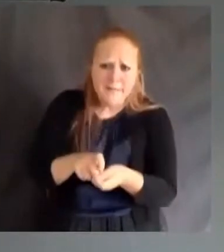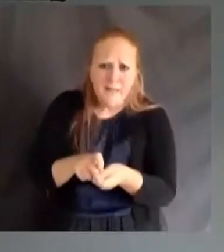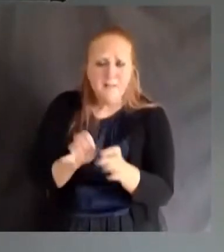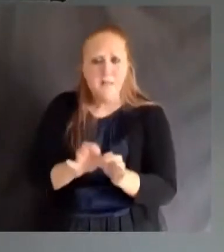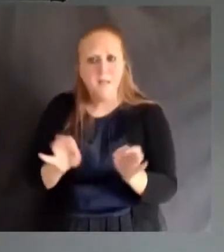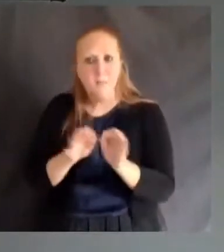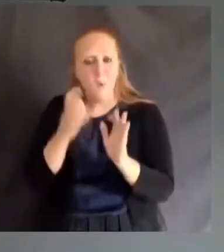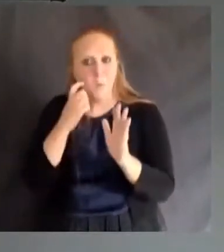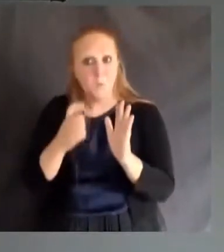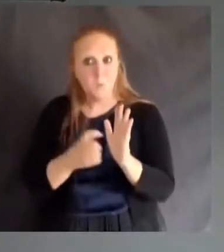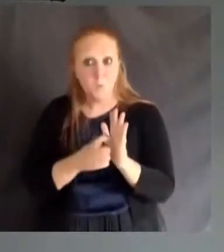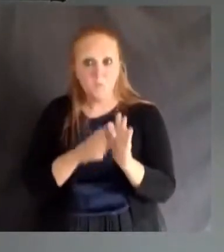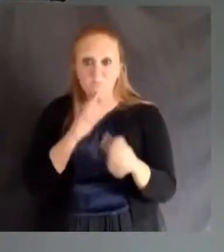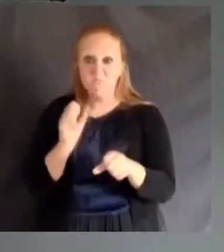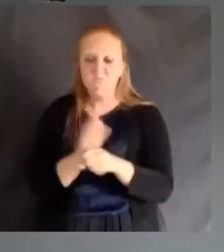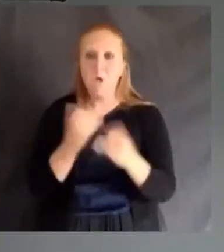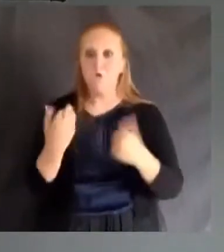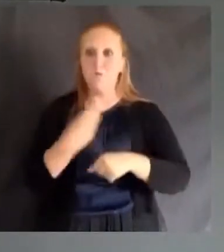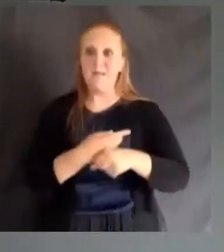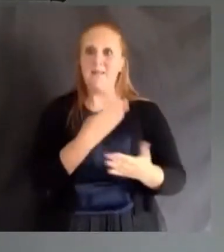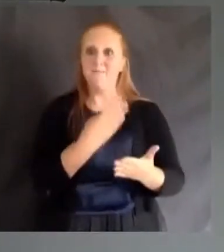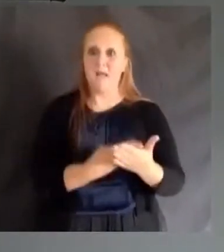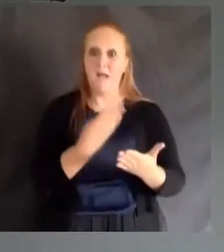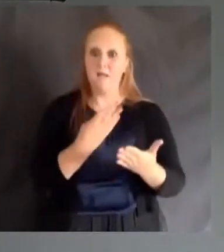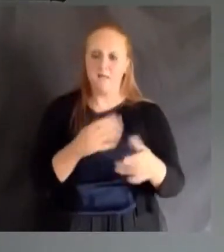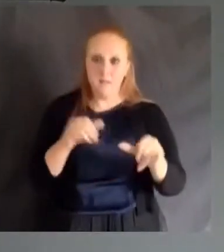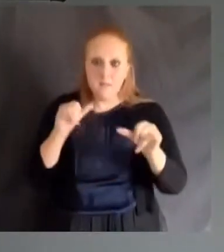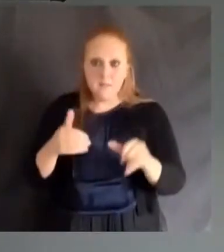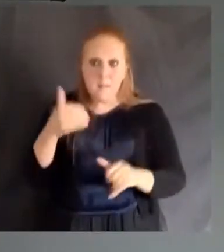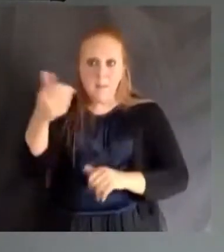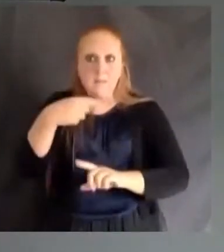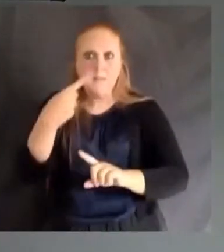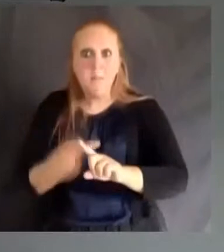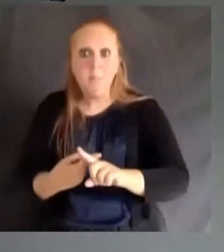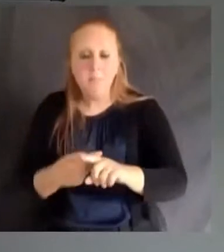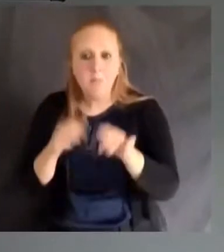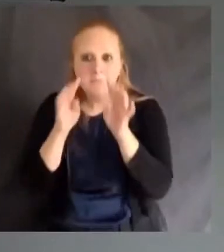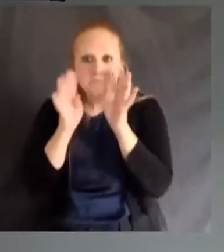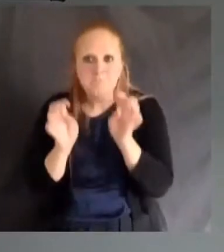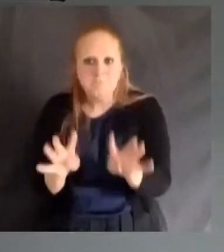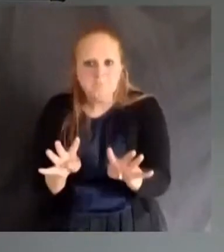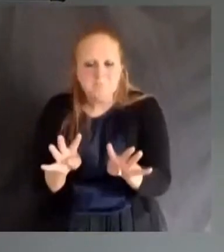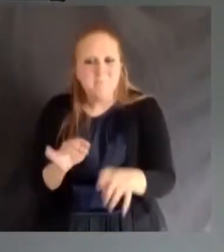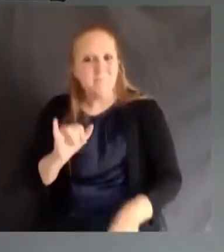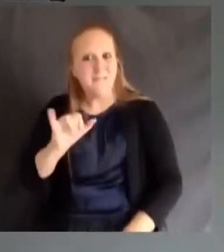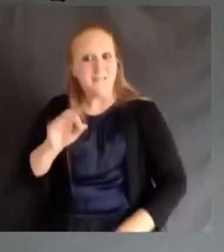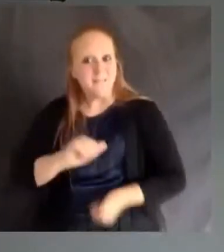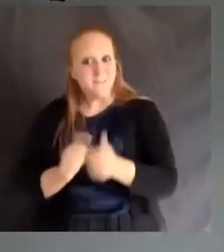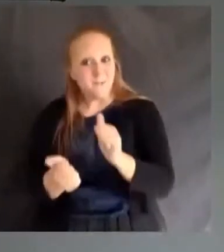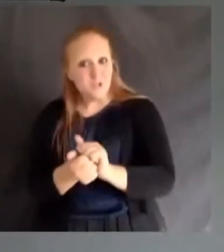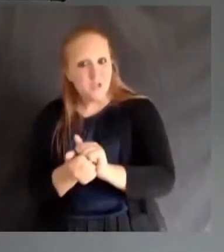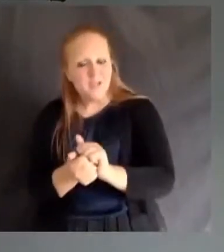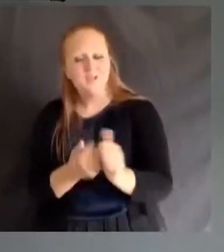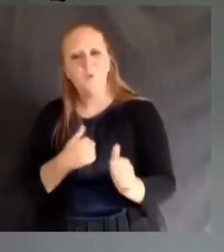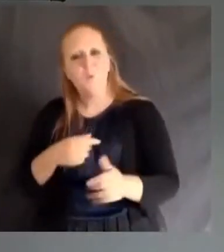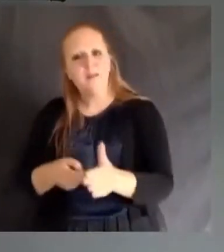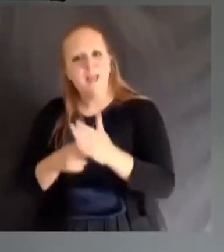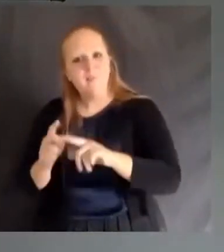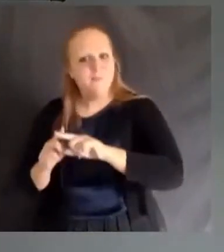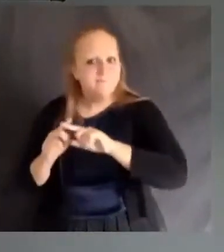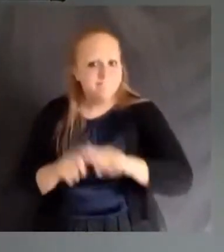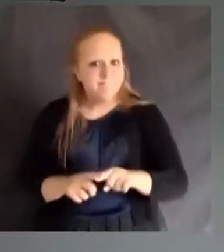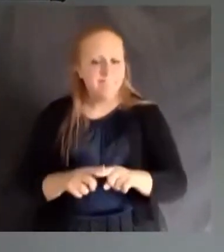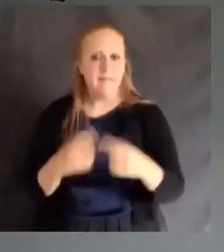facts on the ground change by August, which will necessitate a difference of opinion based on the health and science that we see at the